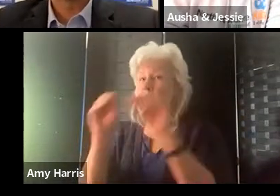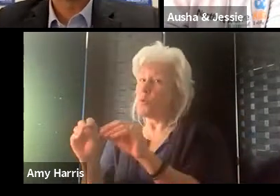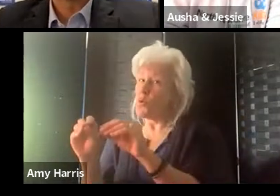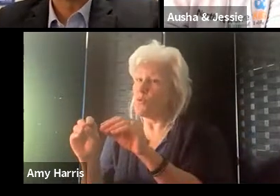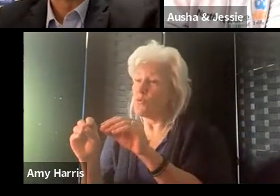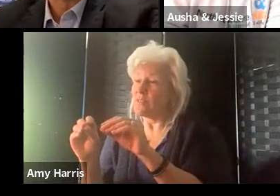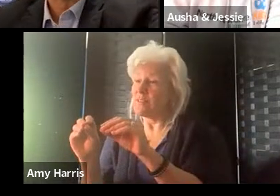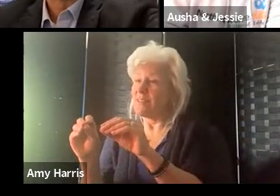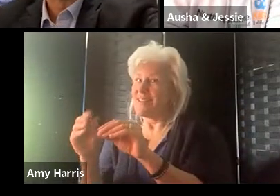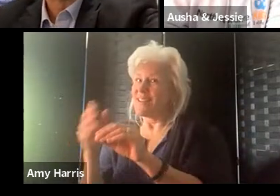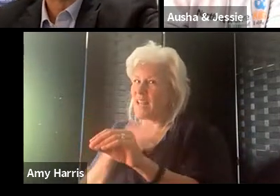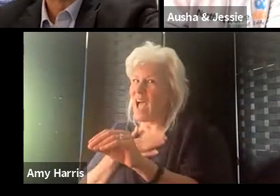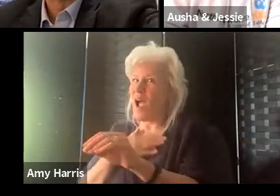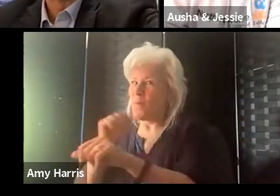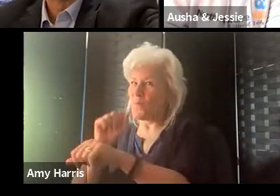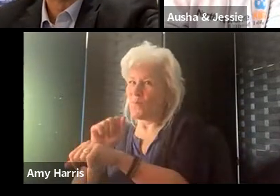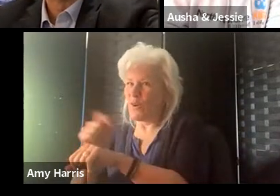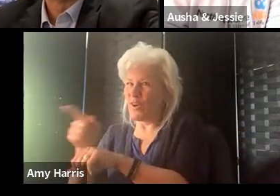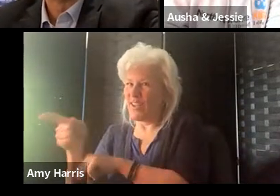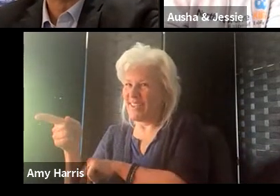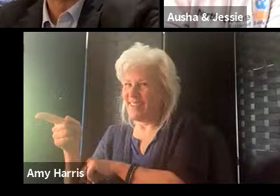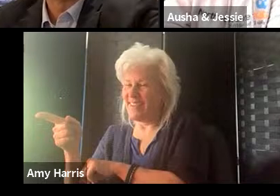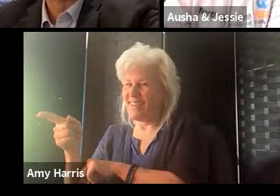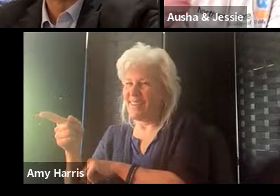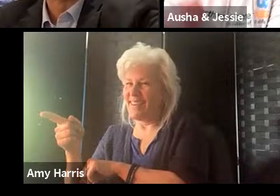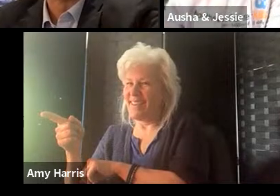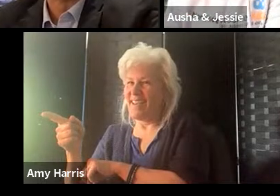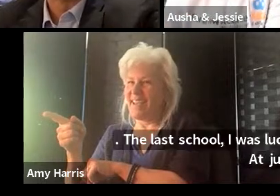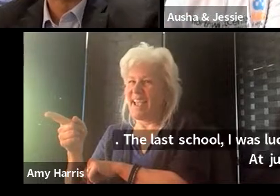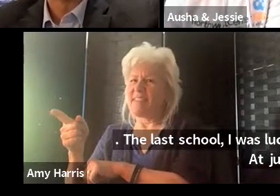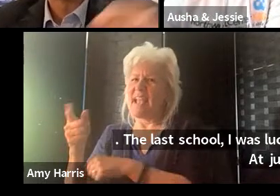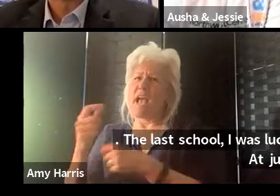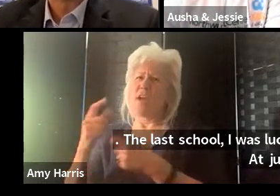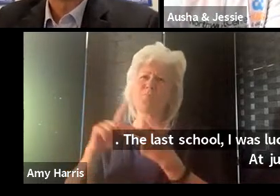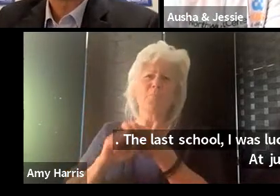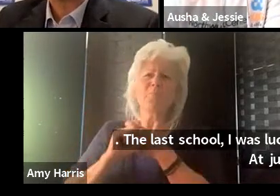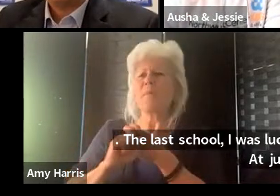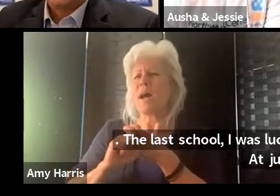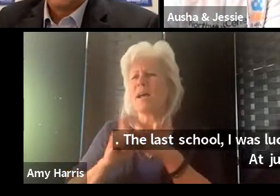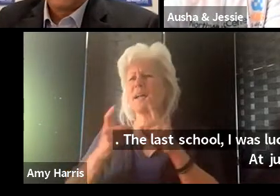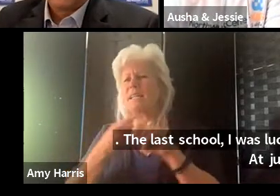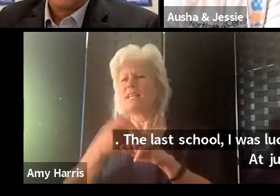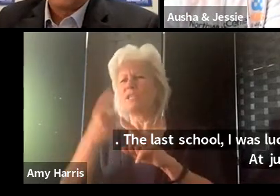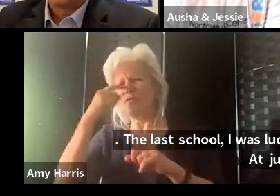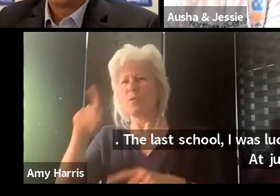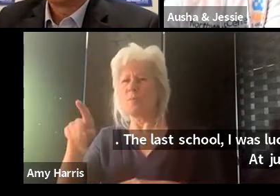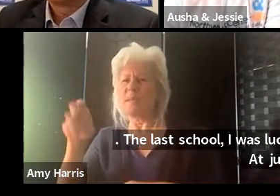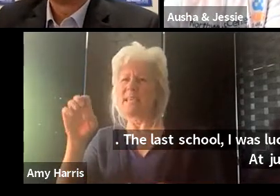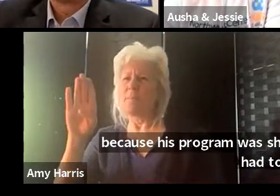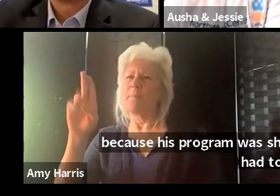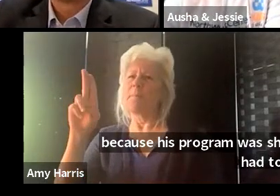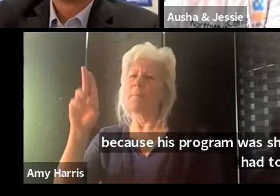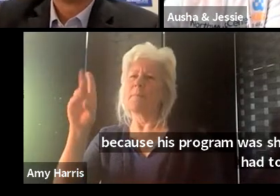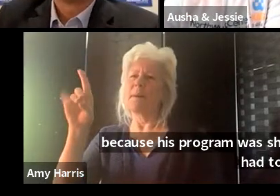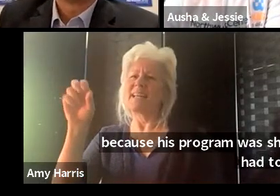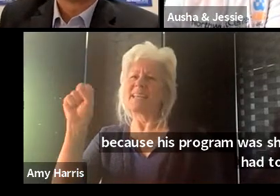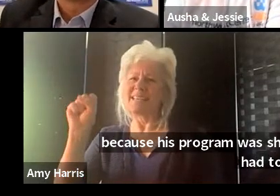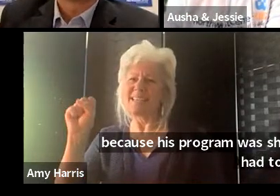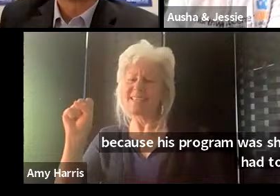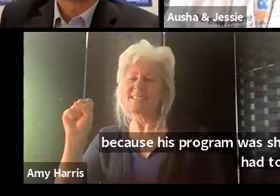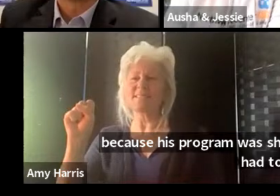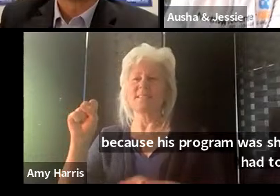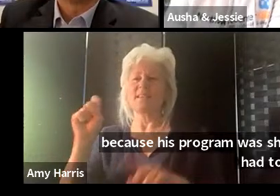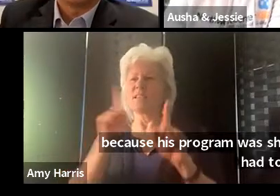is where I worked. And they had buddies for PE. They had buddies for art, buddies